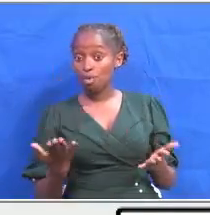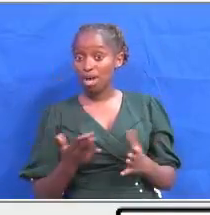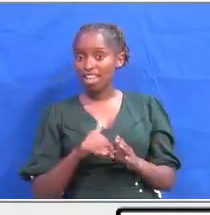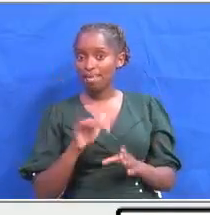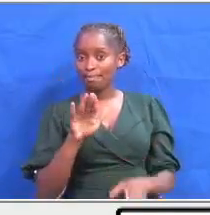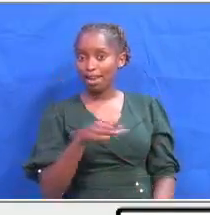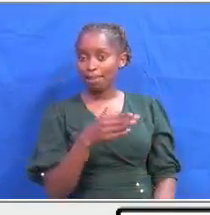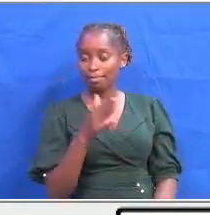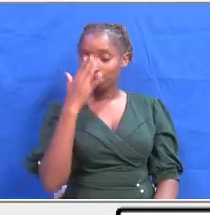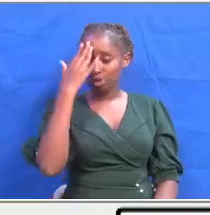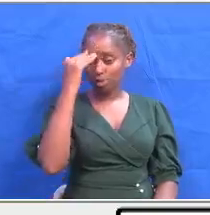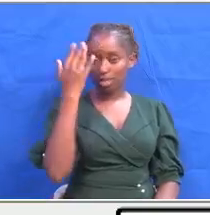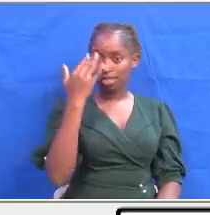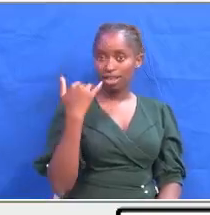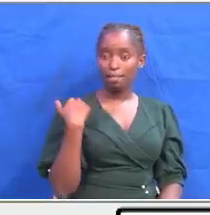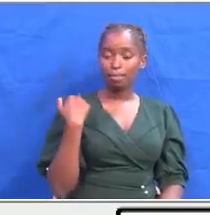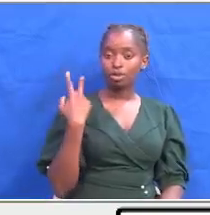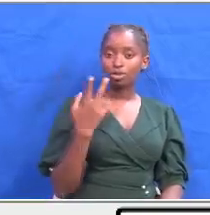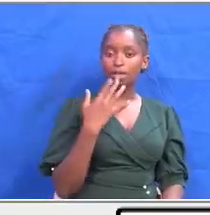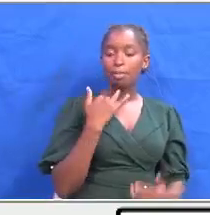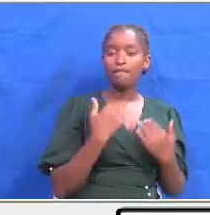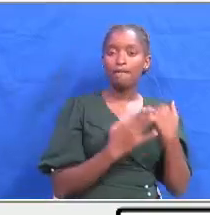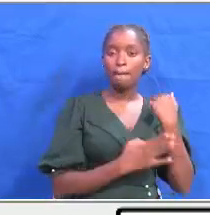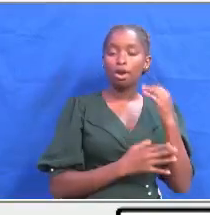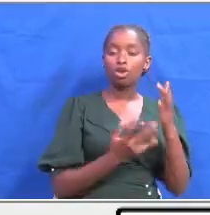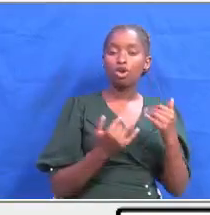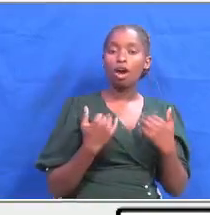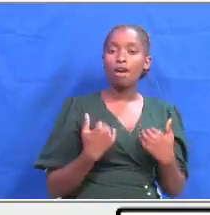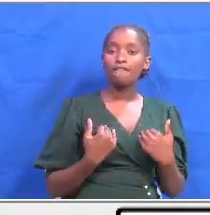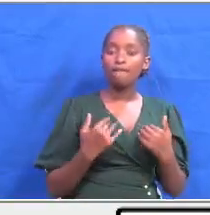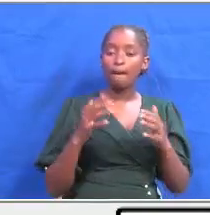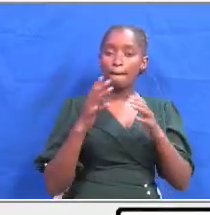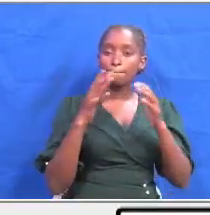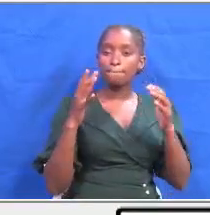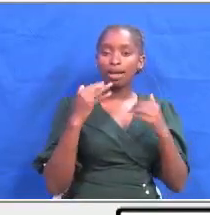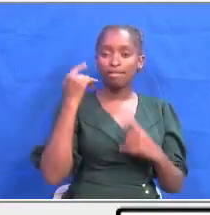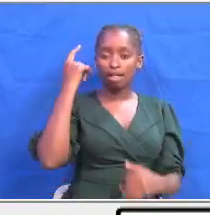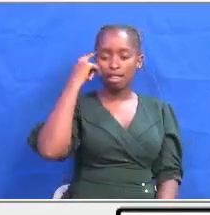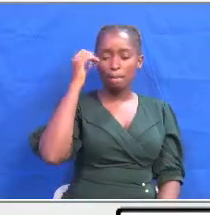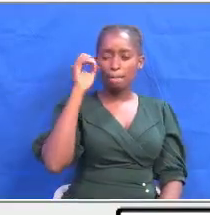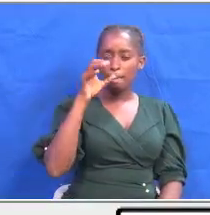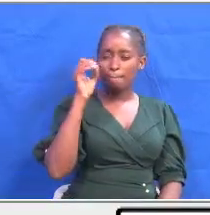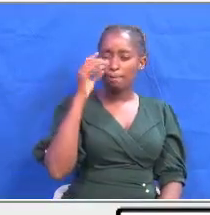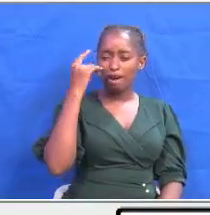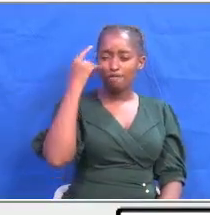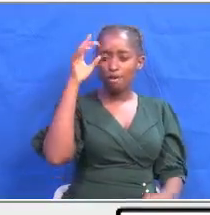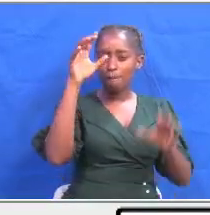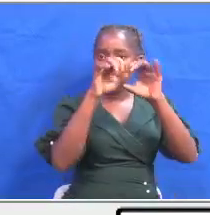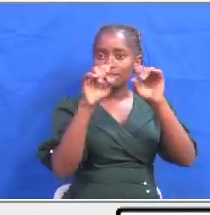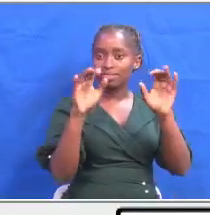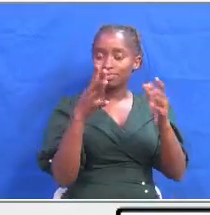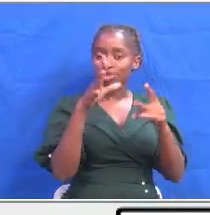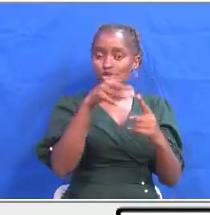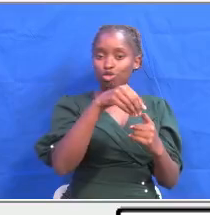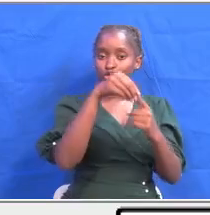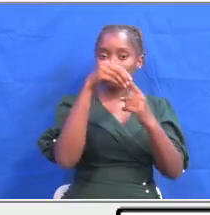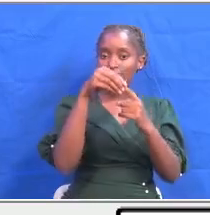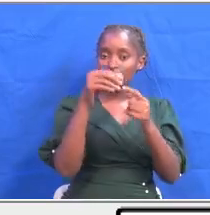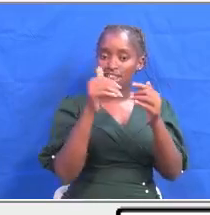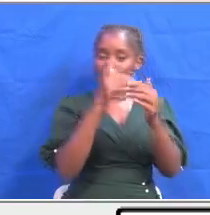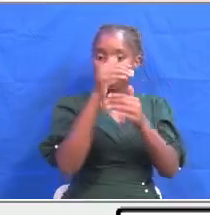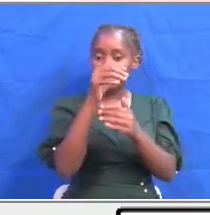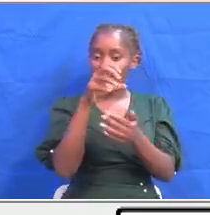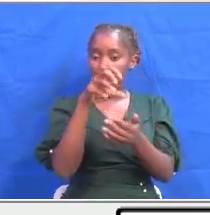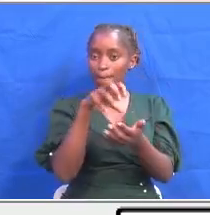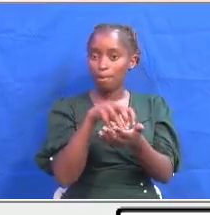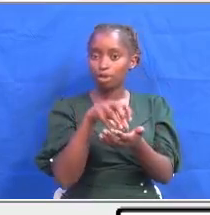the predecessor, but number two, they have approved him. Right. So that's what I'm saying. Actually, the biggest headache for the president is choosing a successor. Absolutely. No, but I think